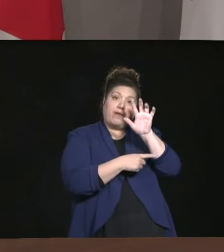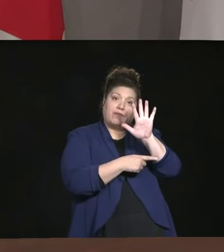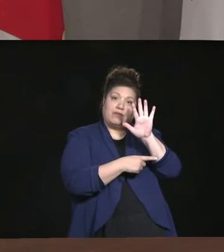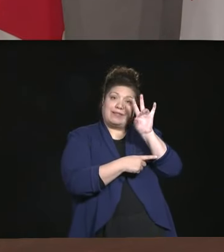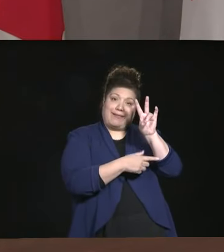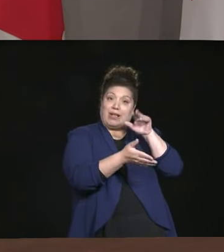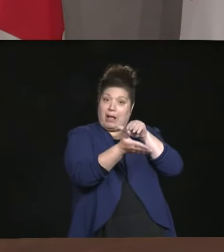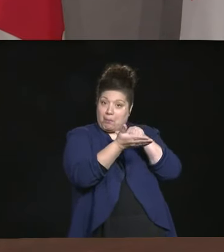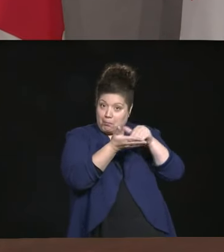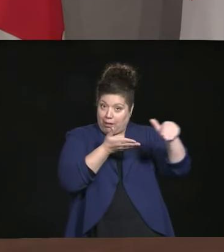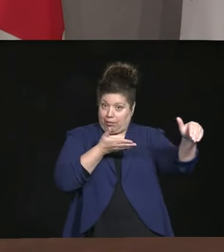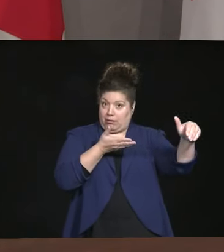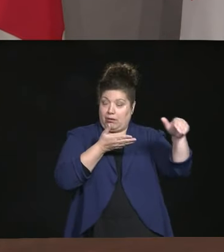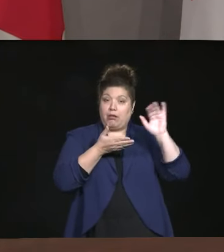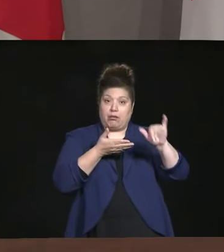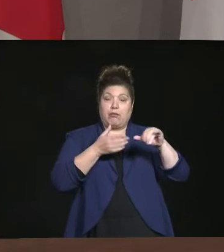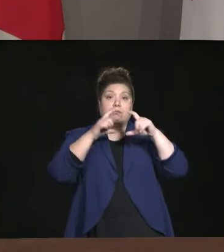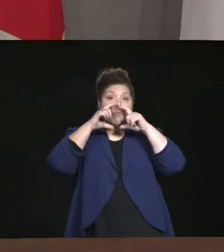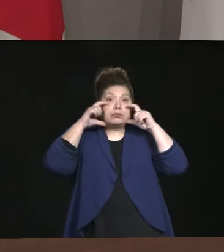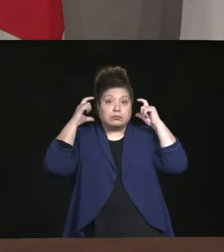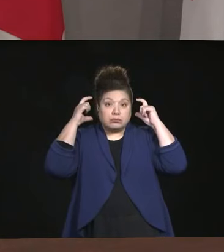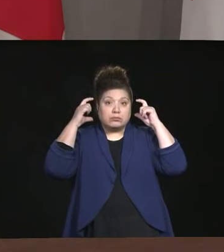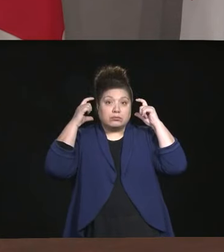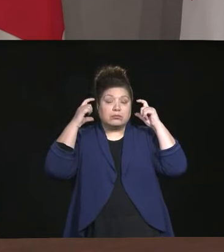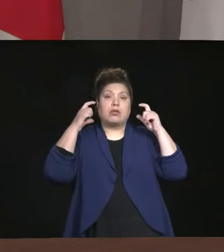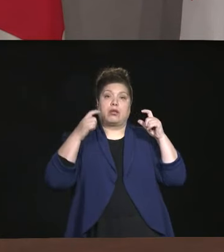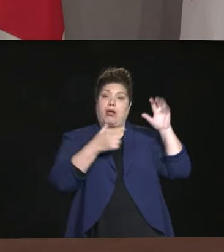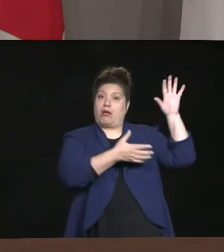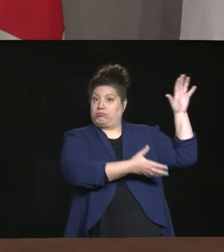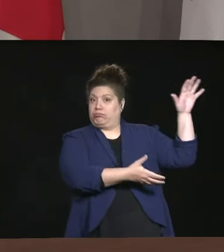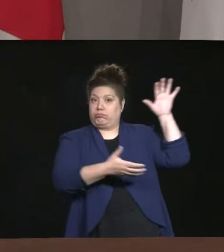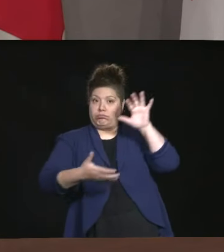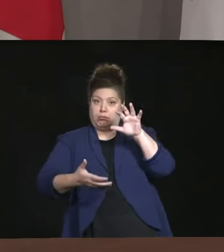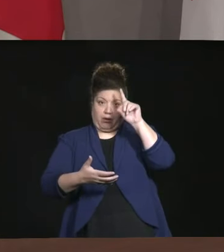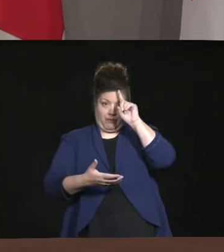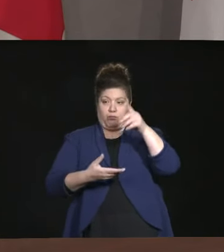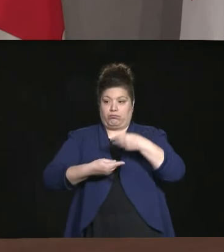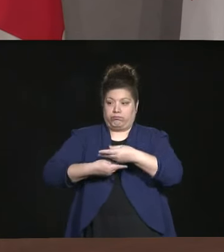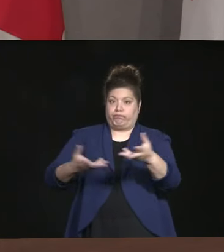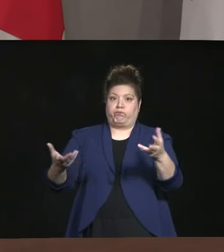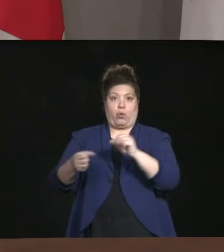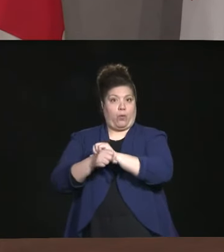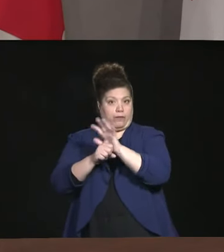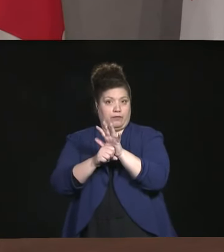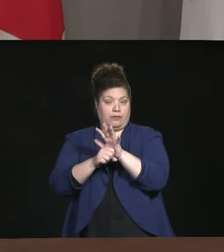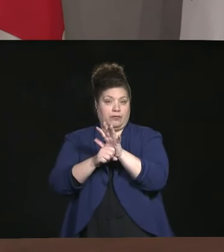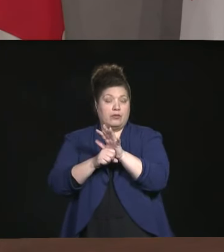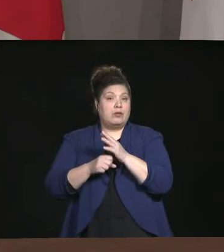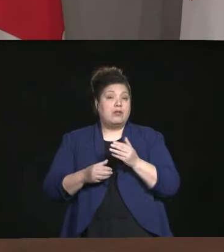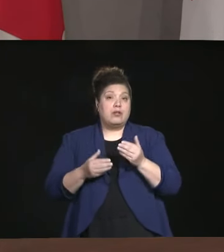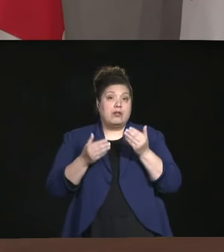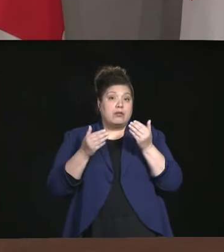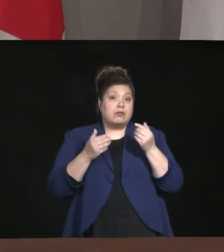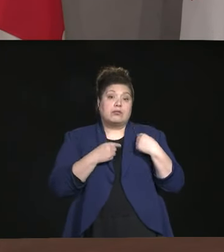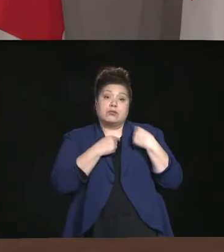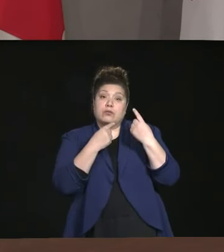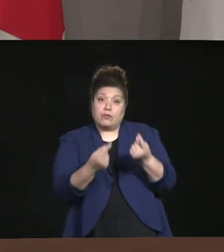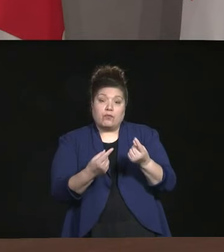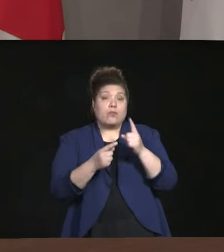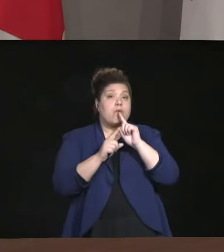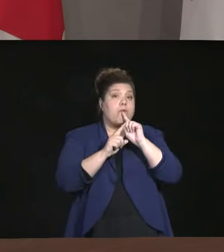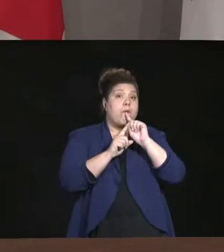surgical masks to support the response. To date, we have also ordered more than 60